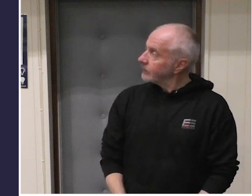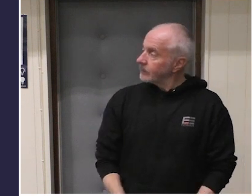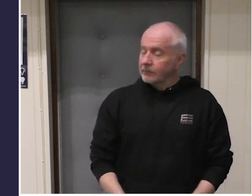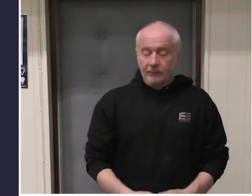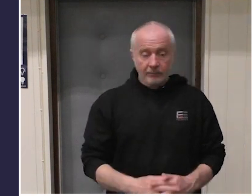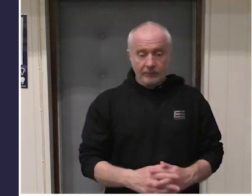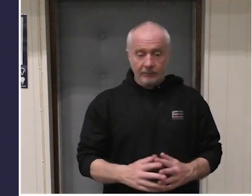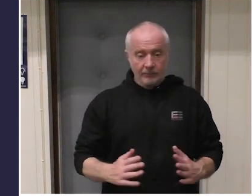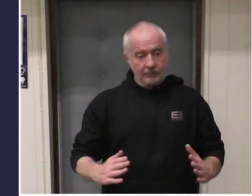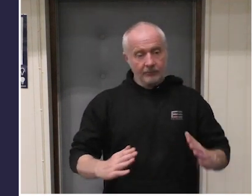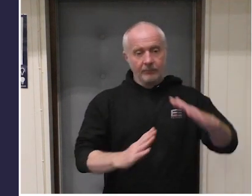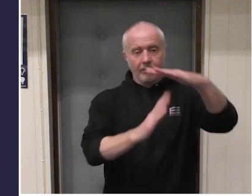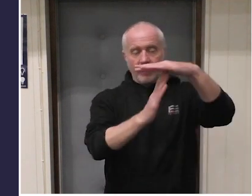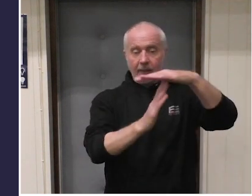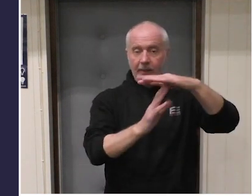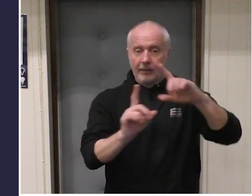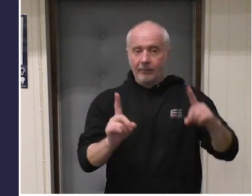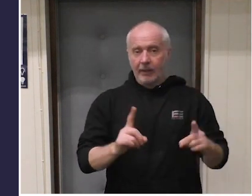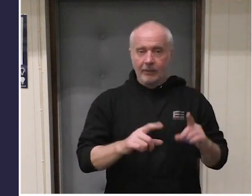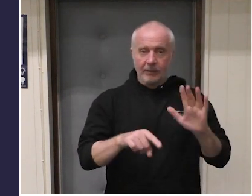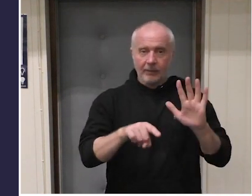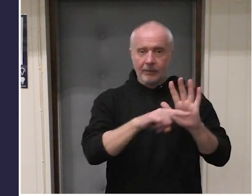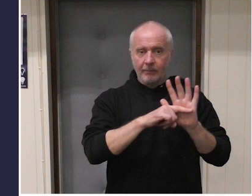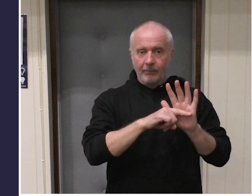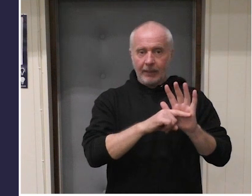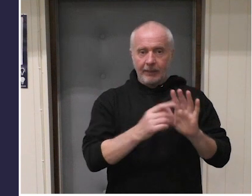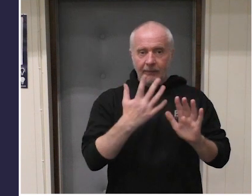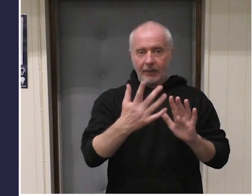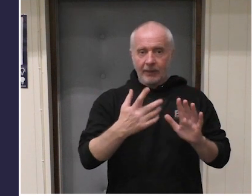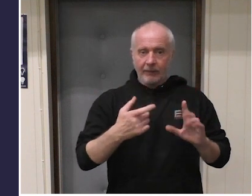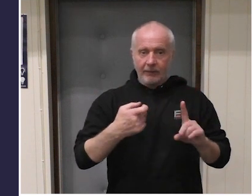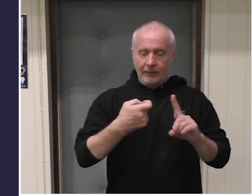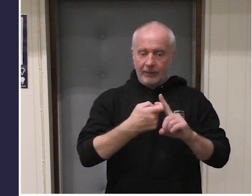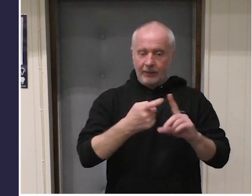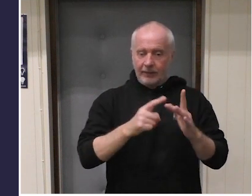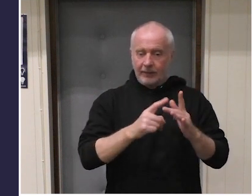peak is around -5 kilocalories per mole. Okay?